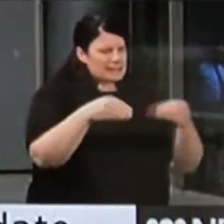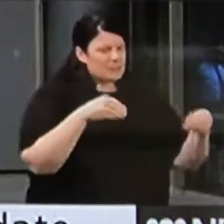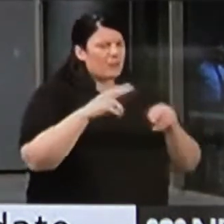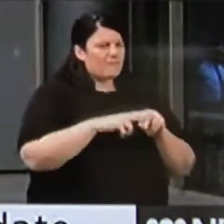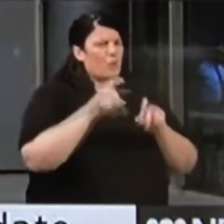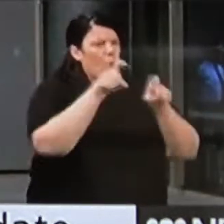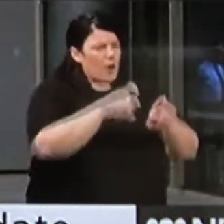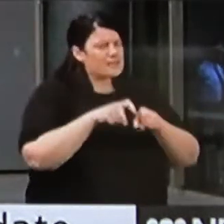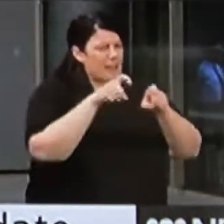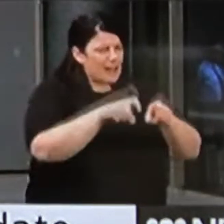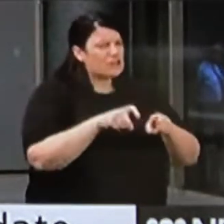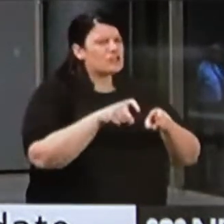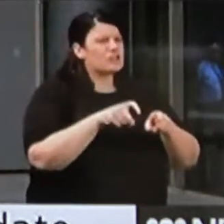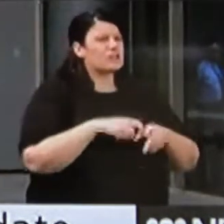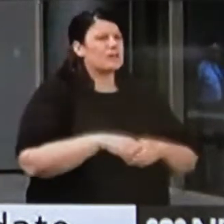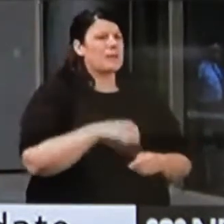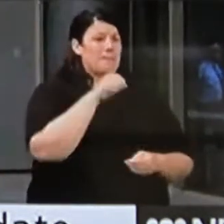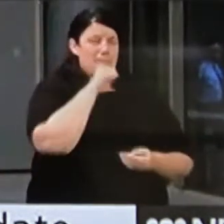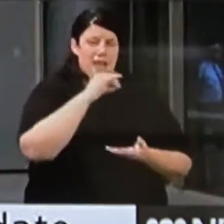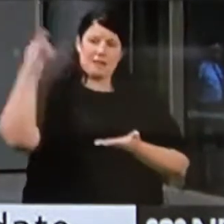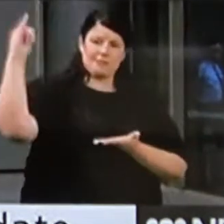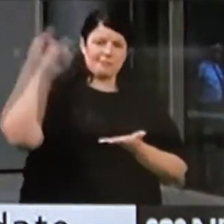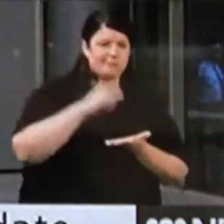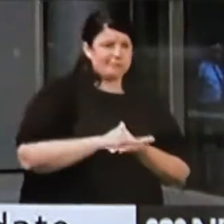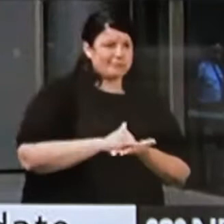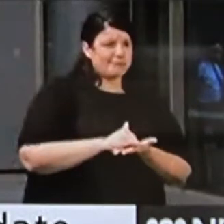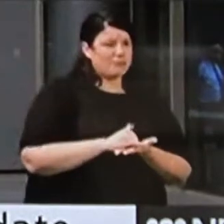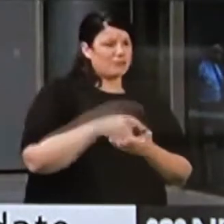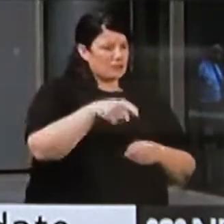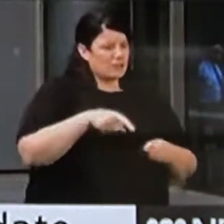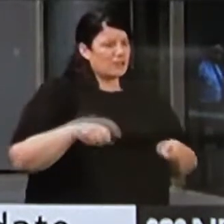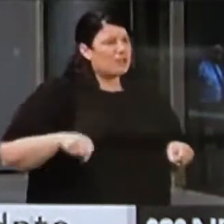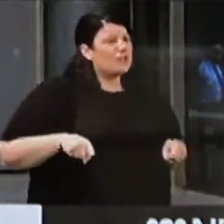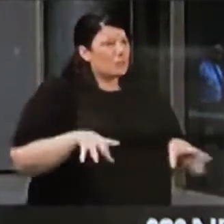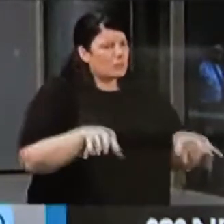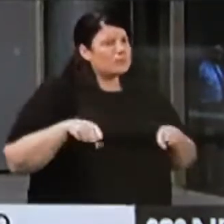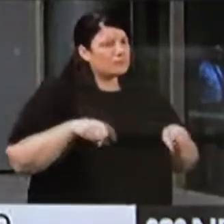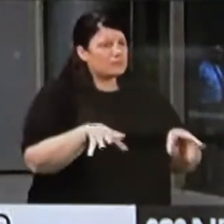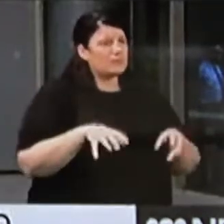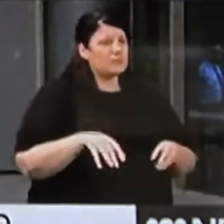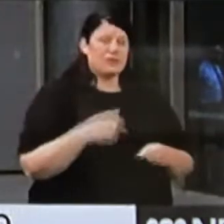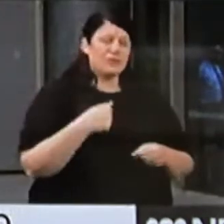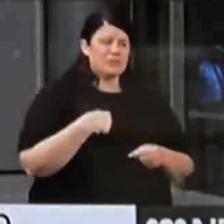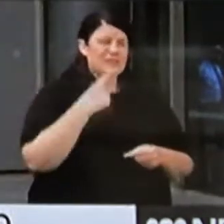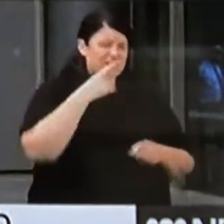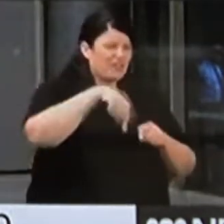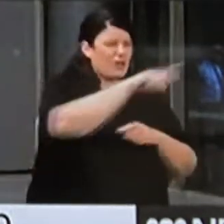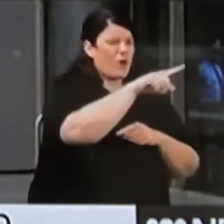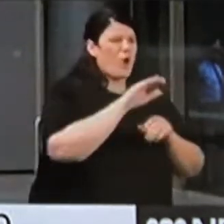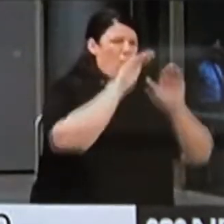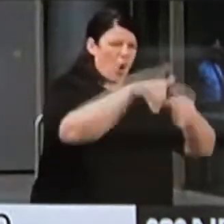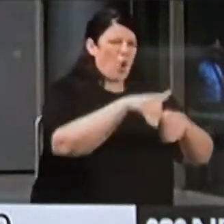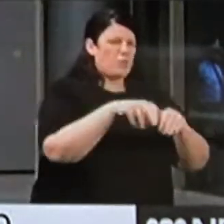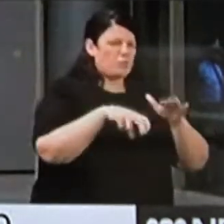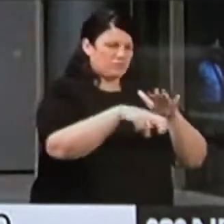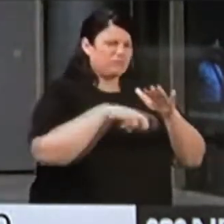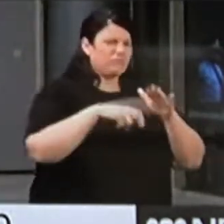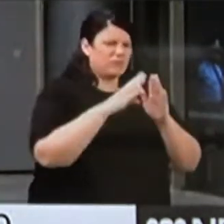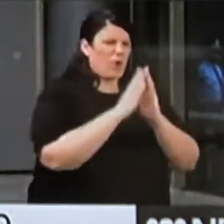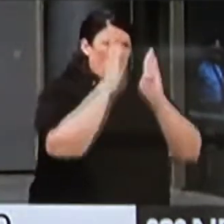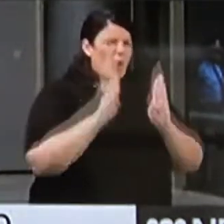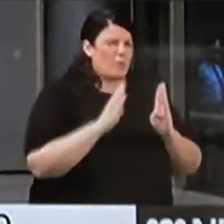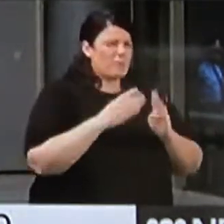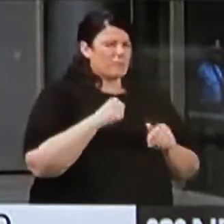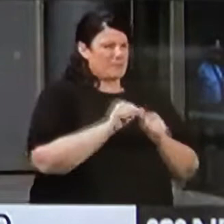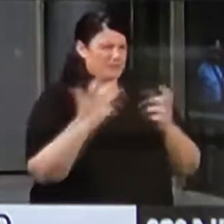the isolation, such as a man who flew back was a quadriplegic, and we sent him home, obviously, to self-isolate.